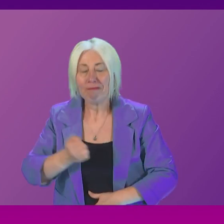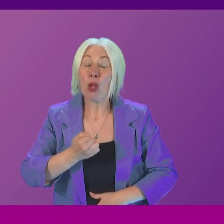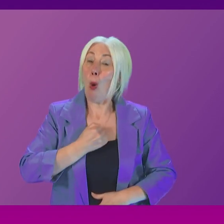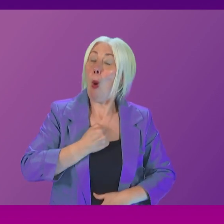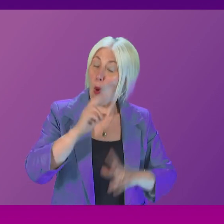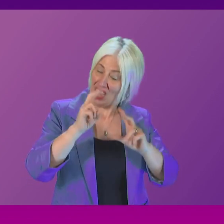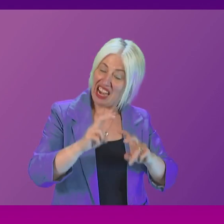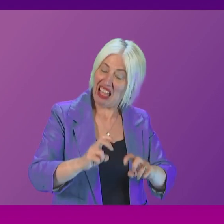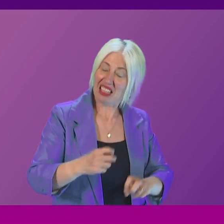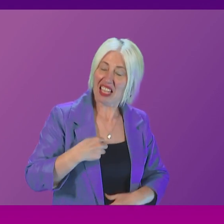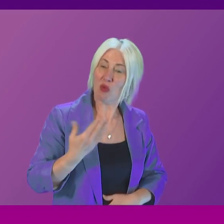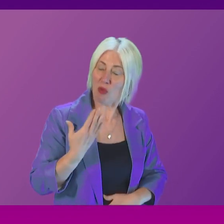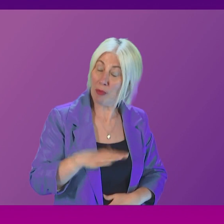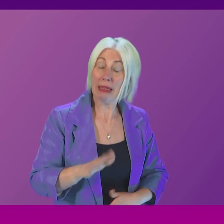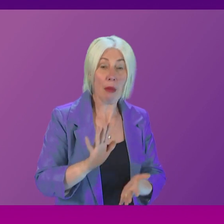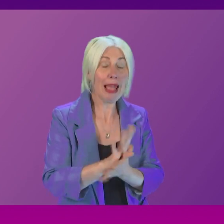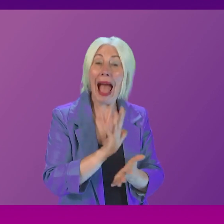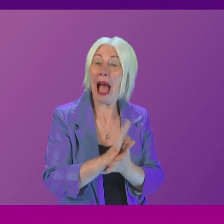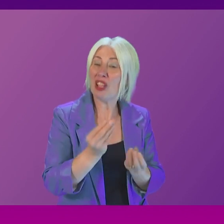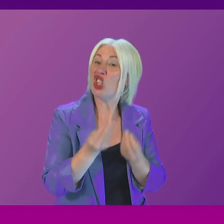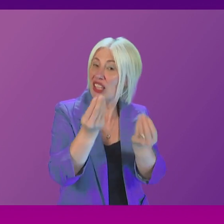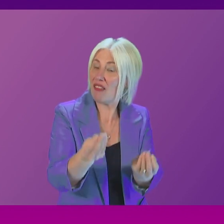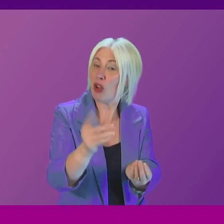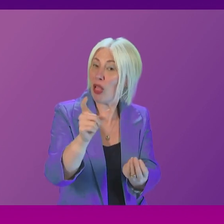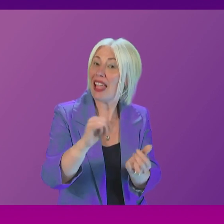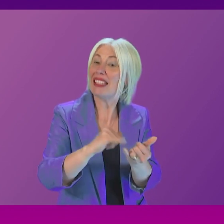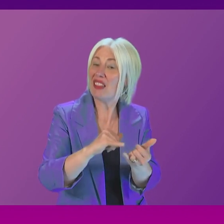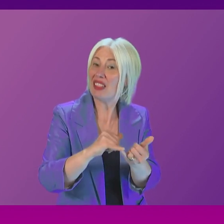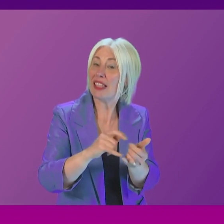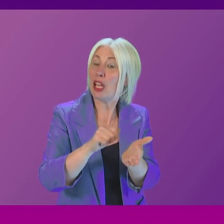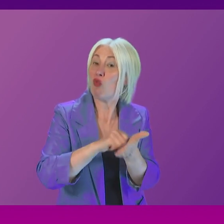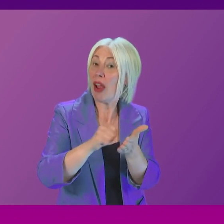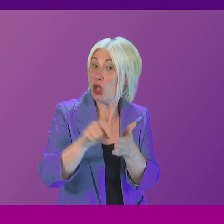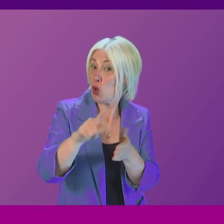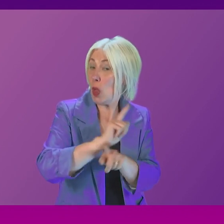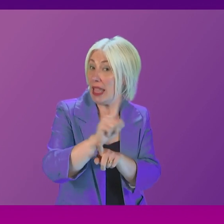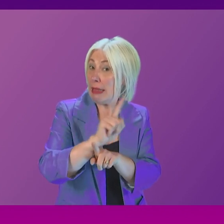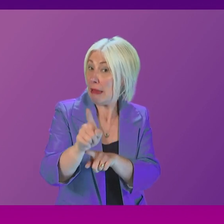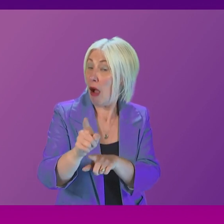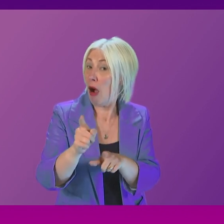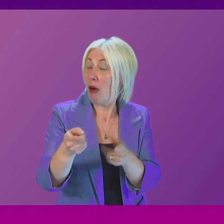have done analysis. I'm happy to provide Colette Stevenson perhaps with detail in writing to go into